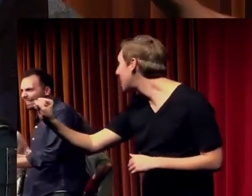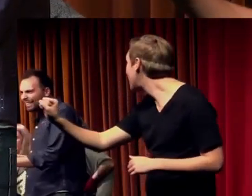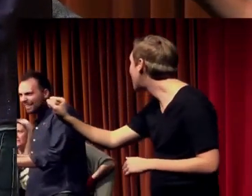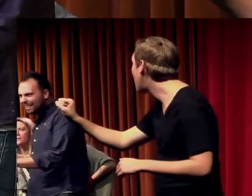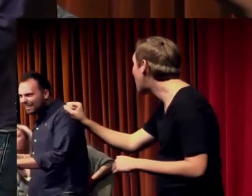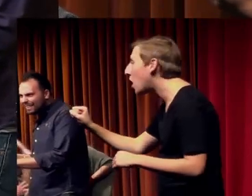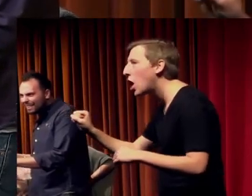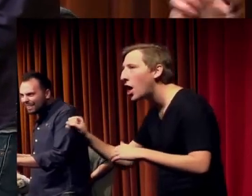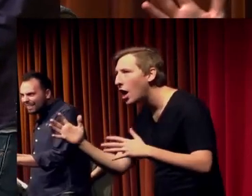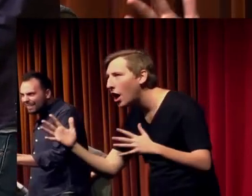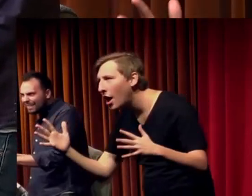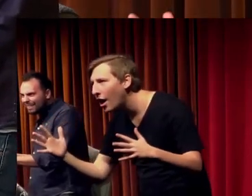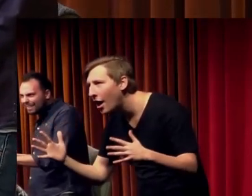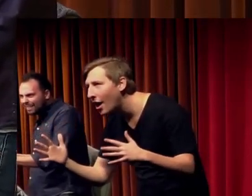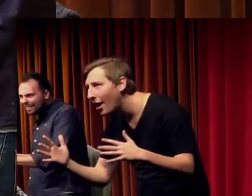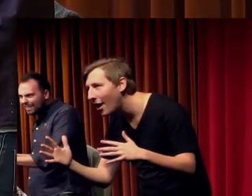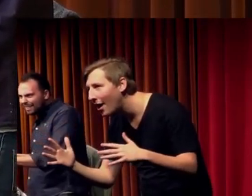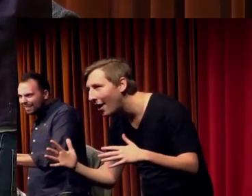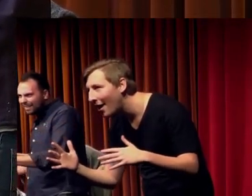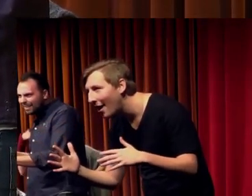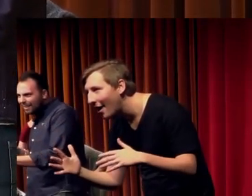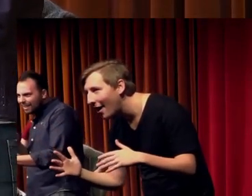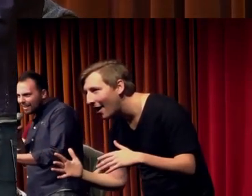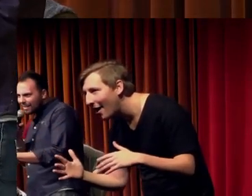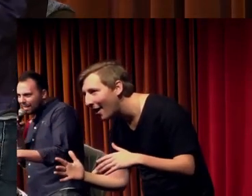Yeah, God damn it! What?